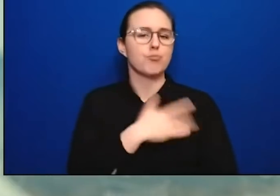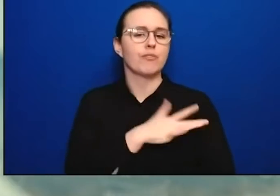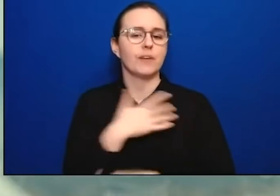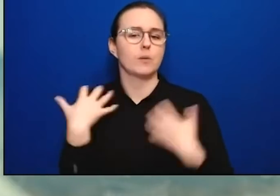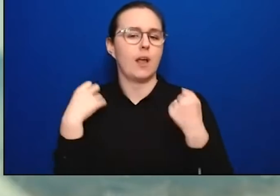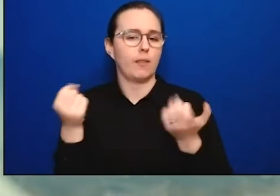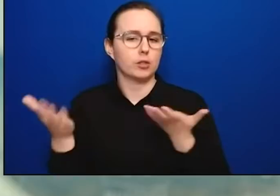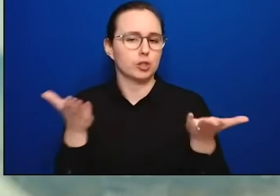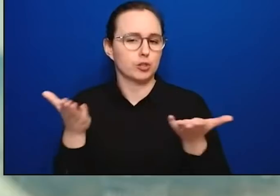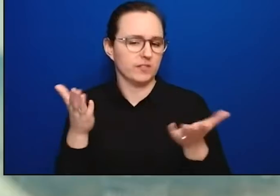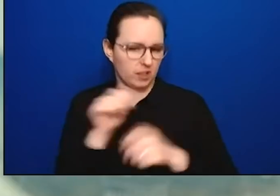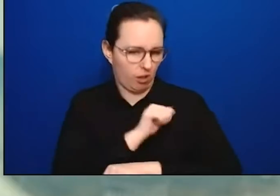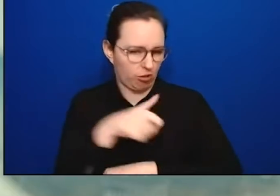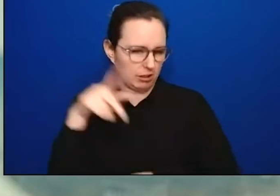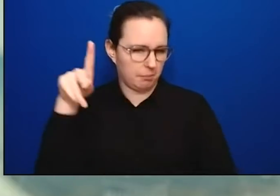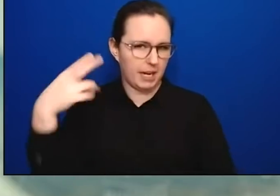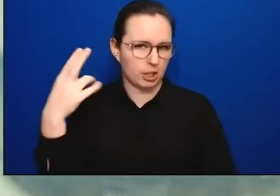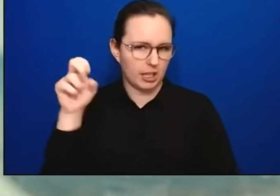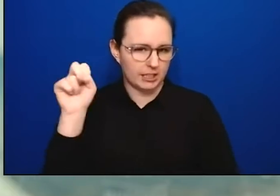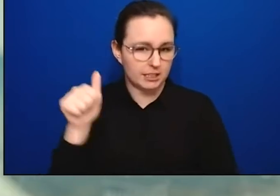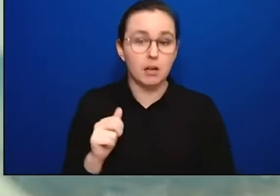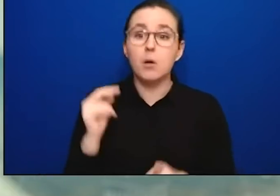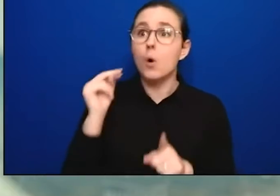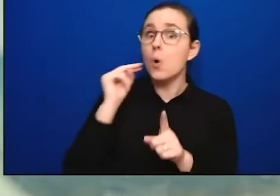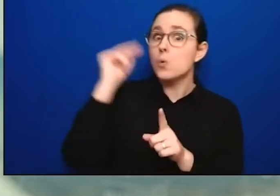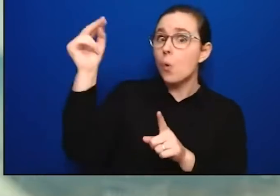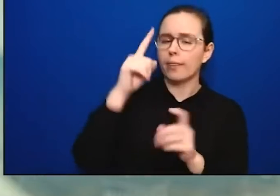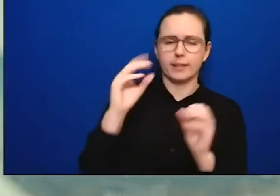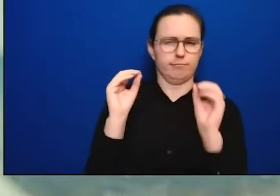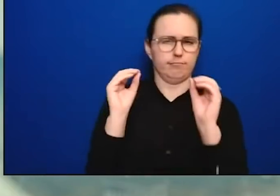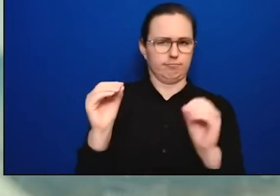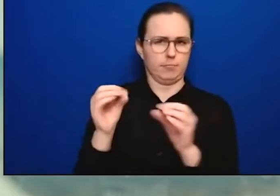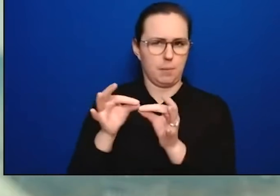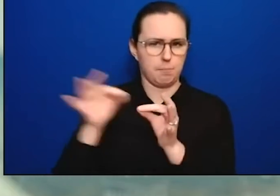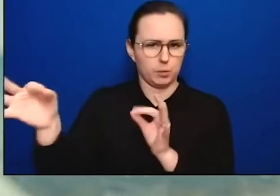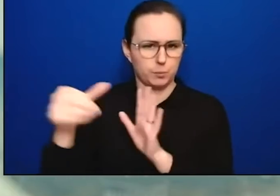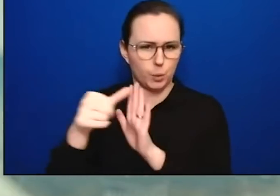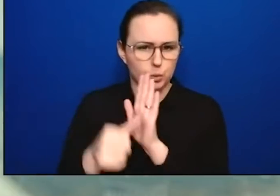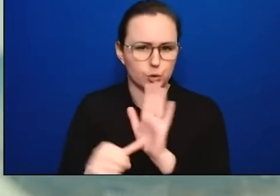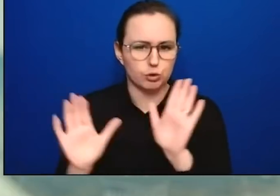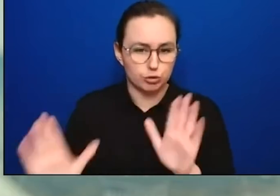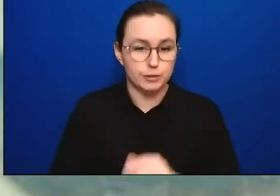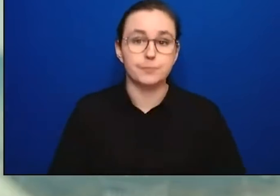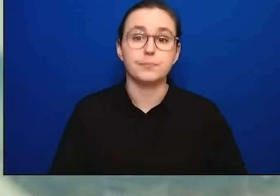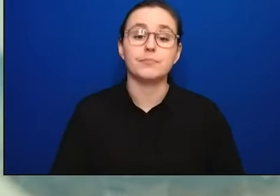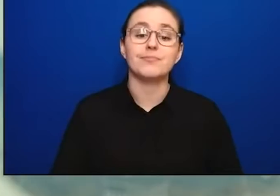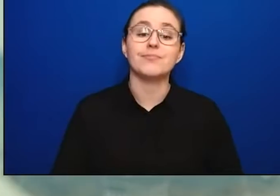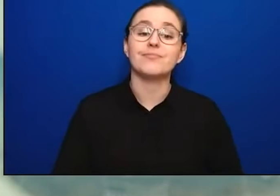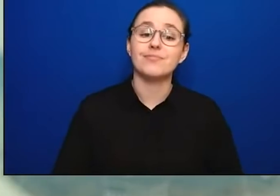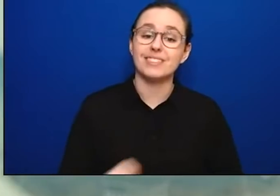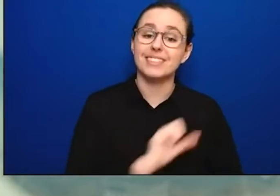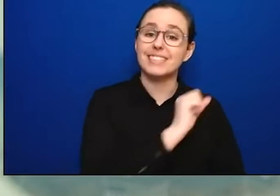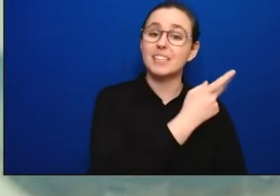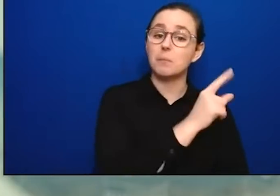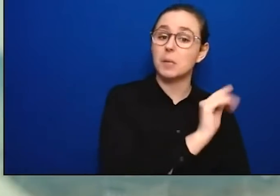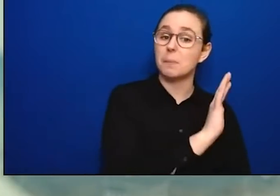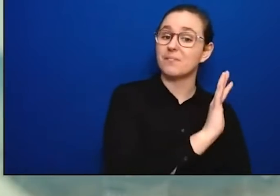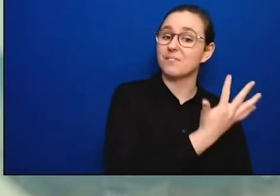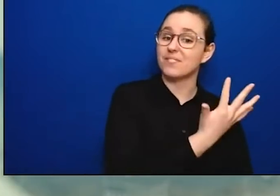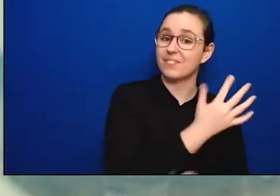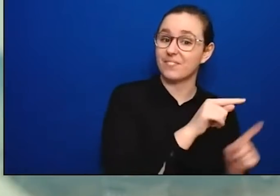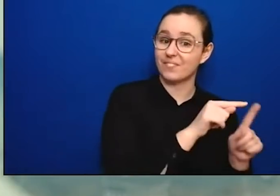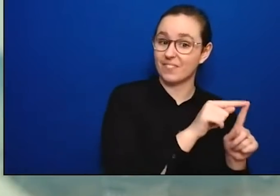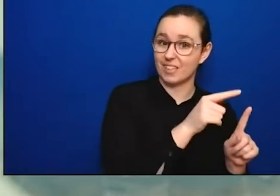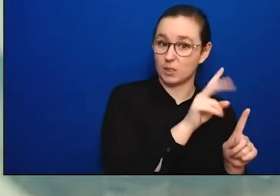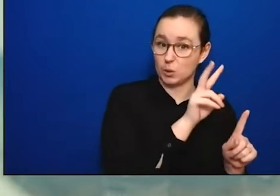Authority. Cumulatively, from September 5th, 2021 to today, to January 22nd, I should say, regional surges